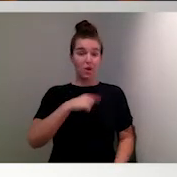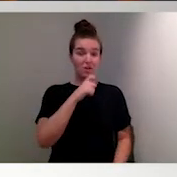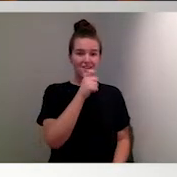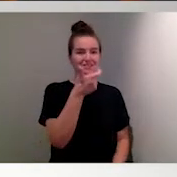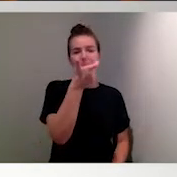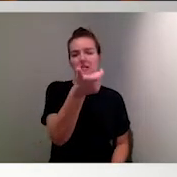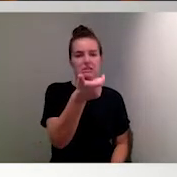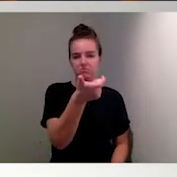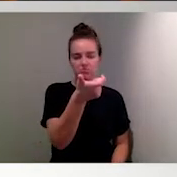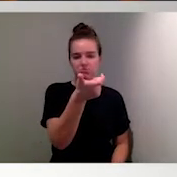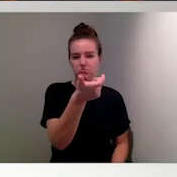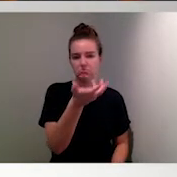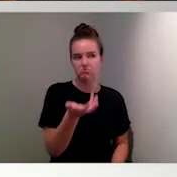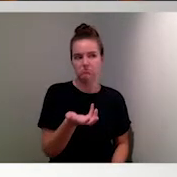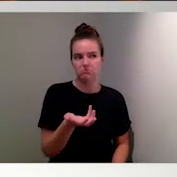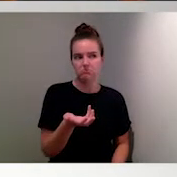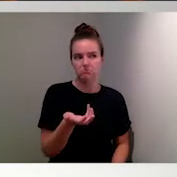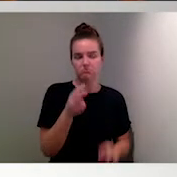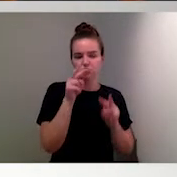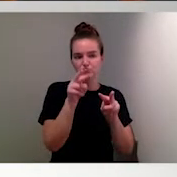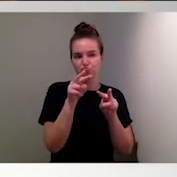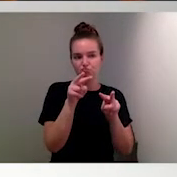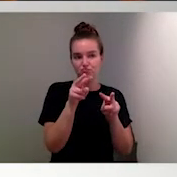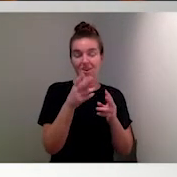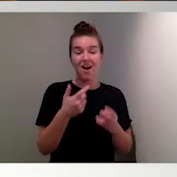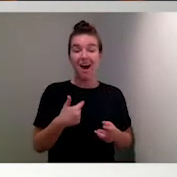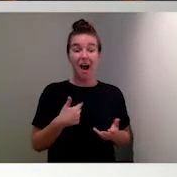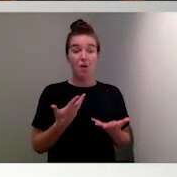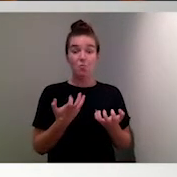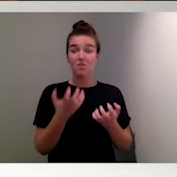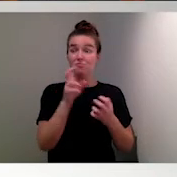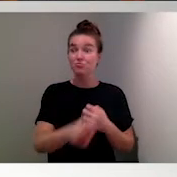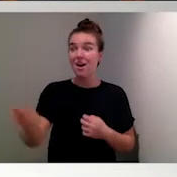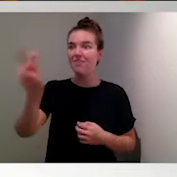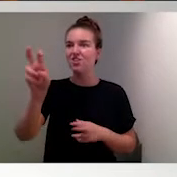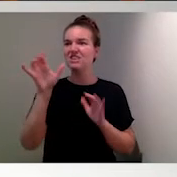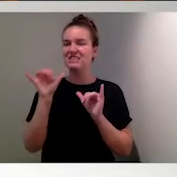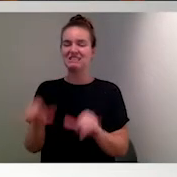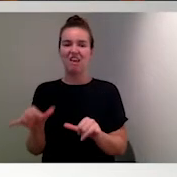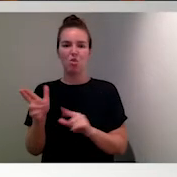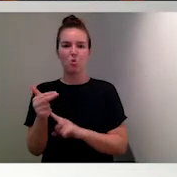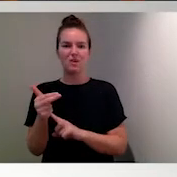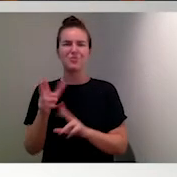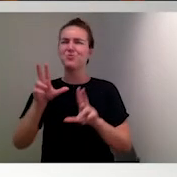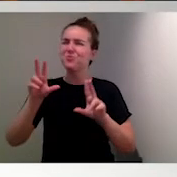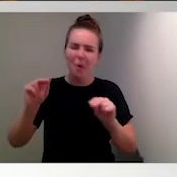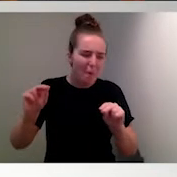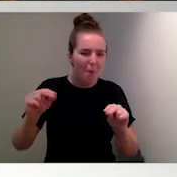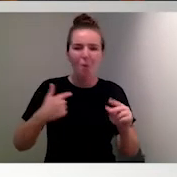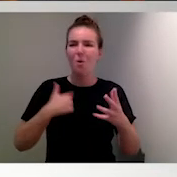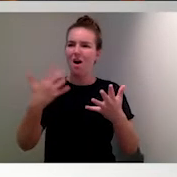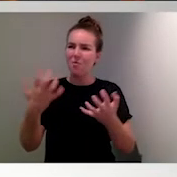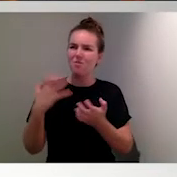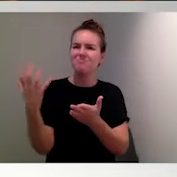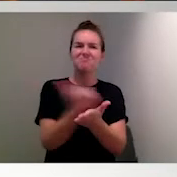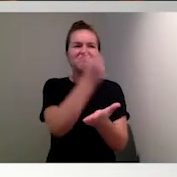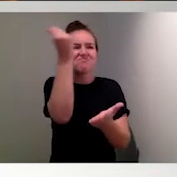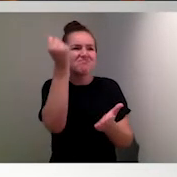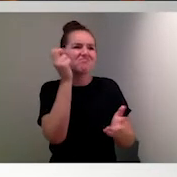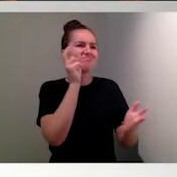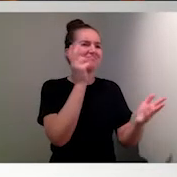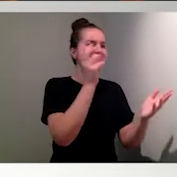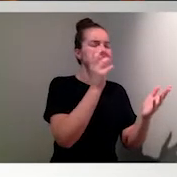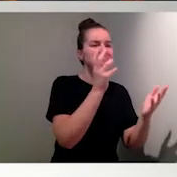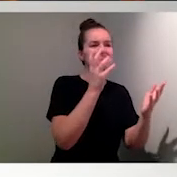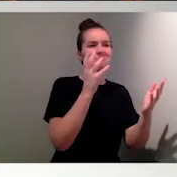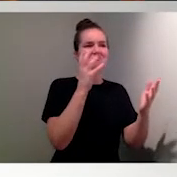resort. I want to be able to get out of my resort. I want to explore the cultures. I want to see the different things. Well, we have a